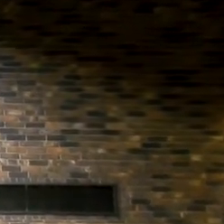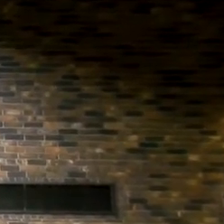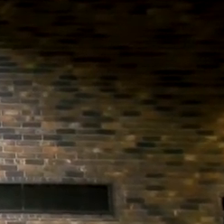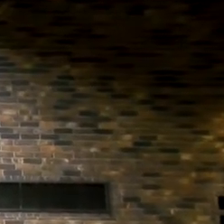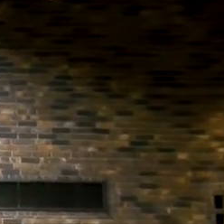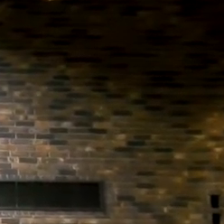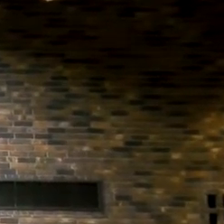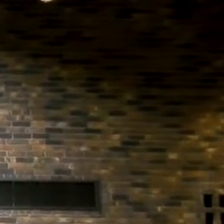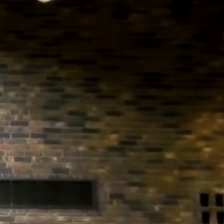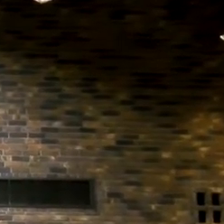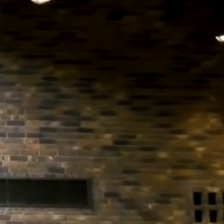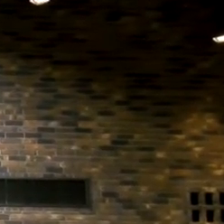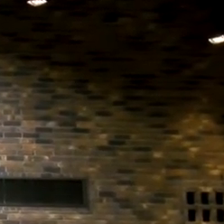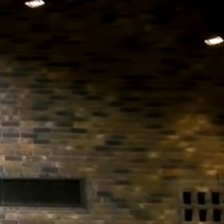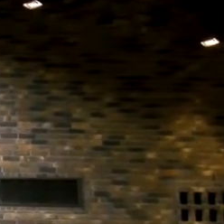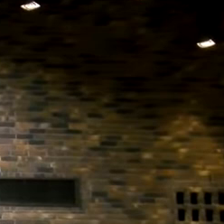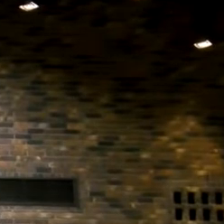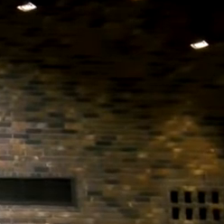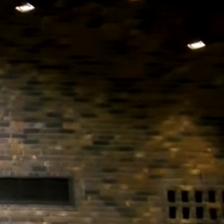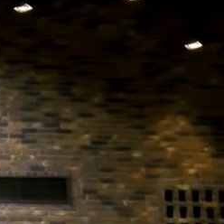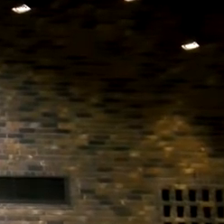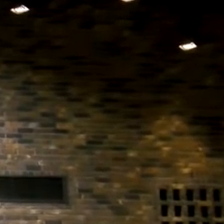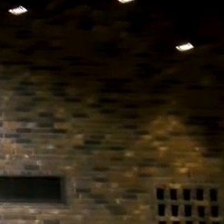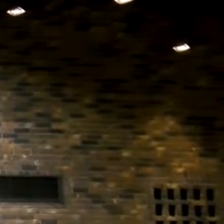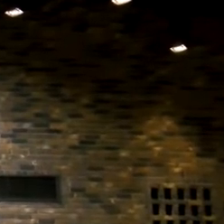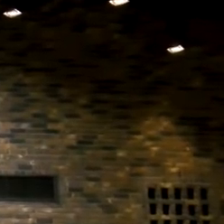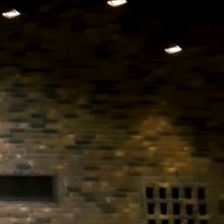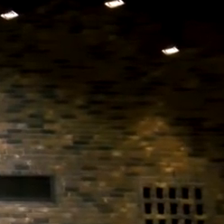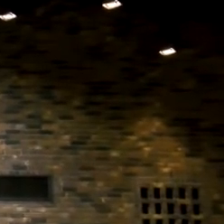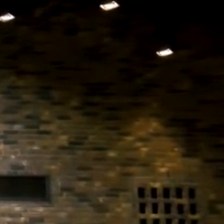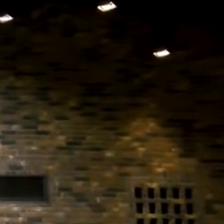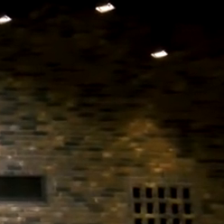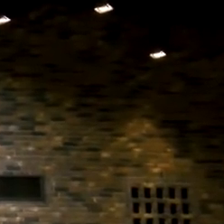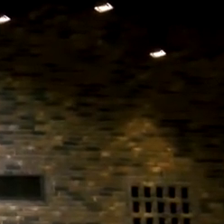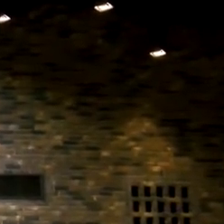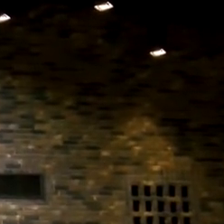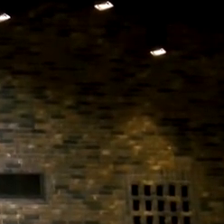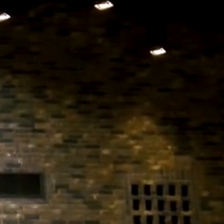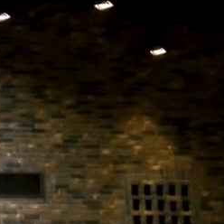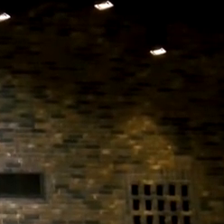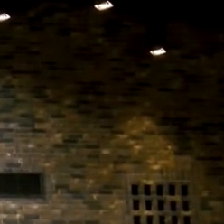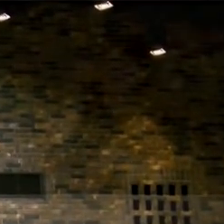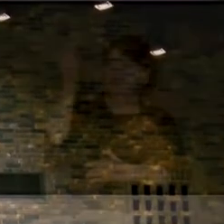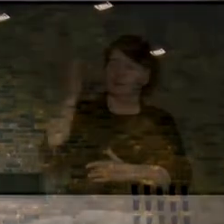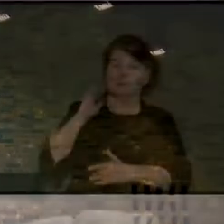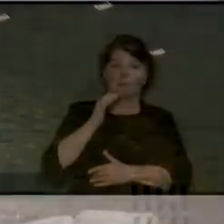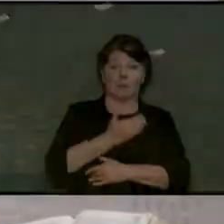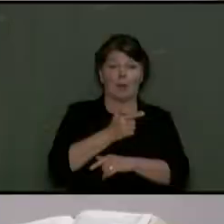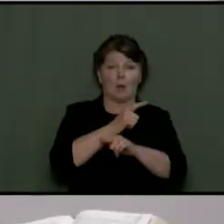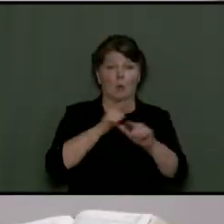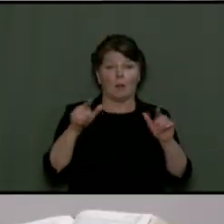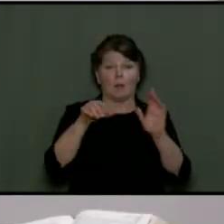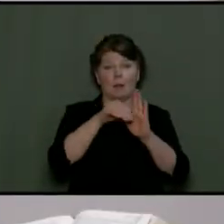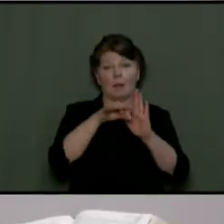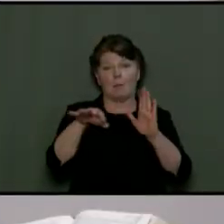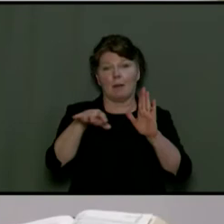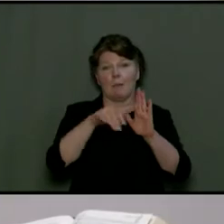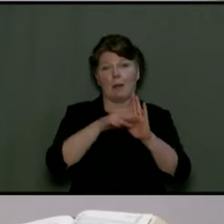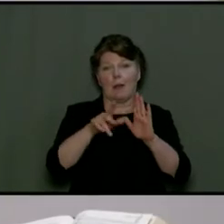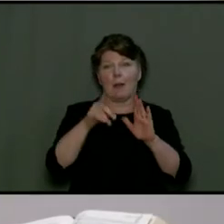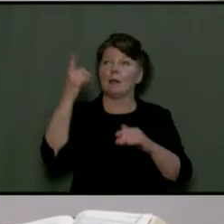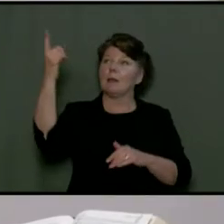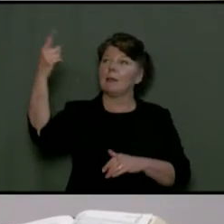and congregations of the Lutheran Church Missouri Synod from your surrounding area. On today's program, come to me,